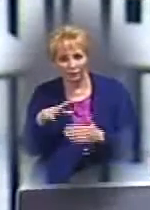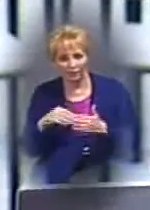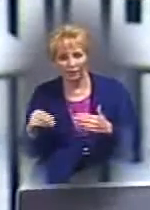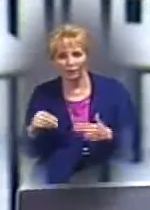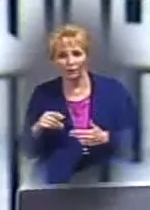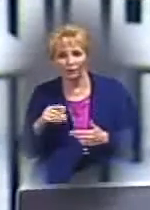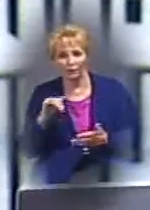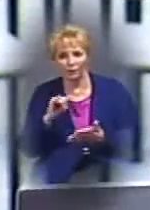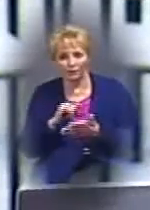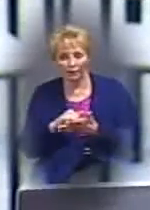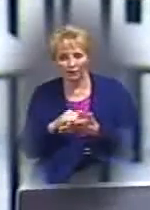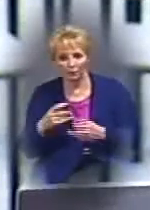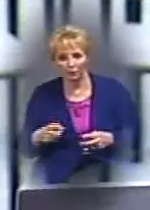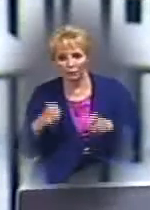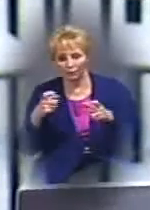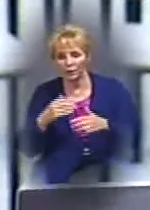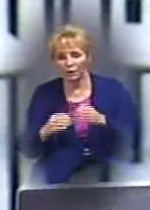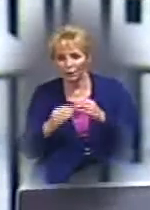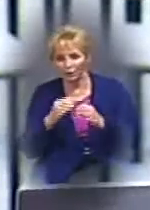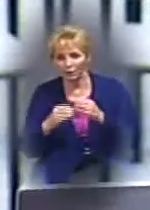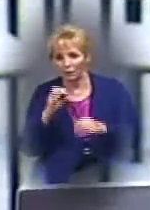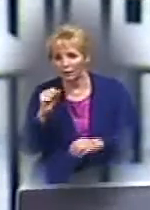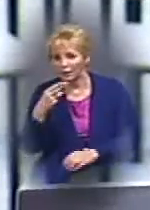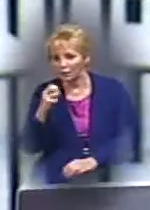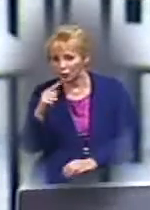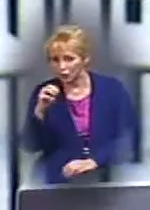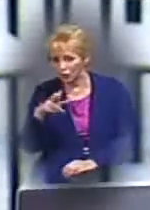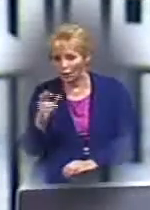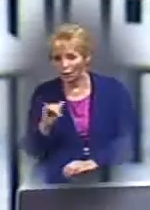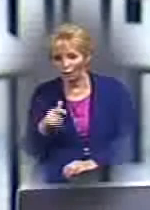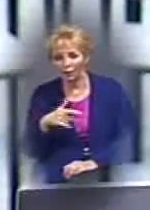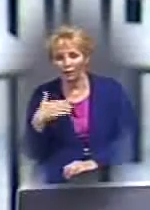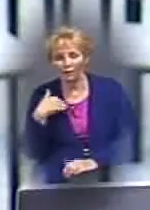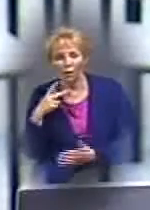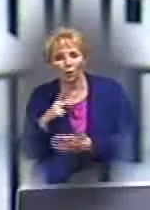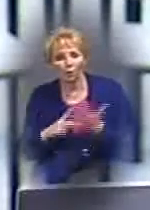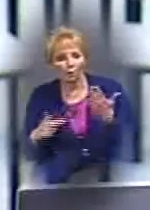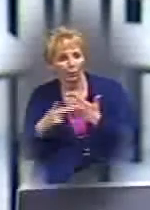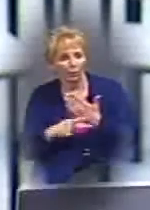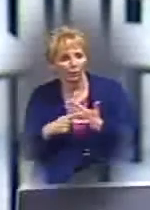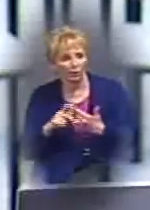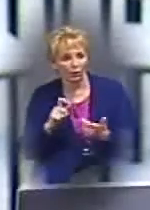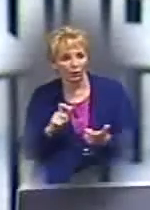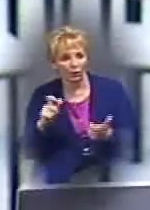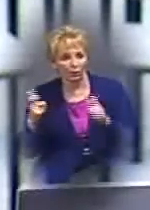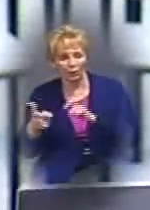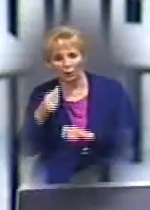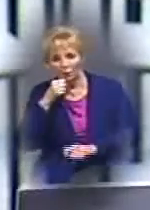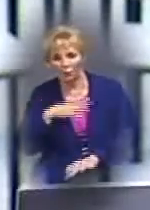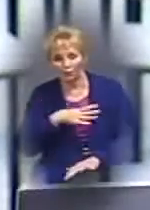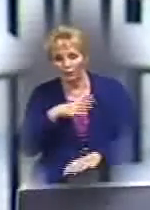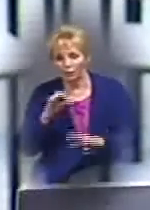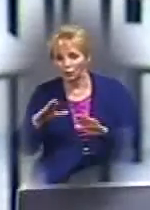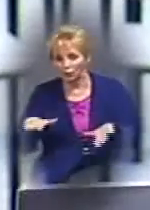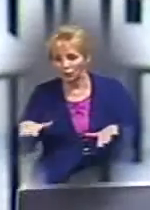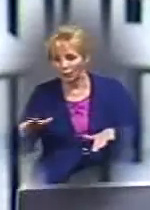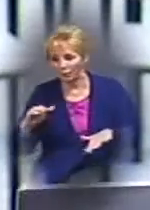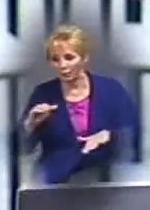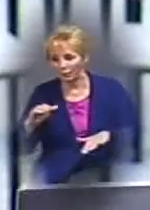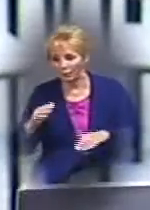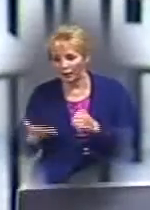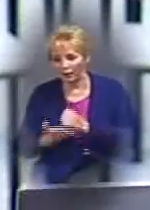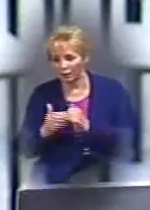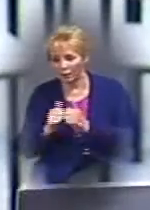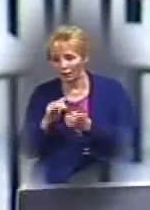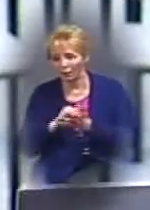$7,085, and that is to provide some repairs to the shelter. And also, they have a program where they transition the women and children out, and that will help with